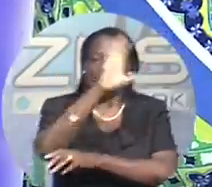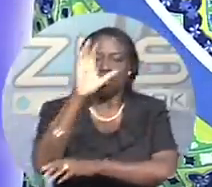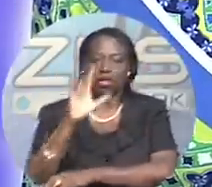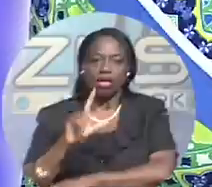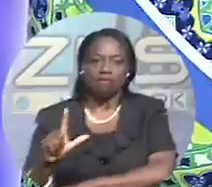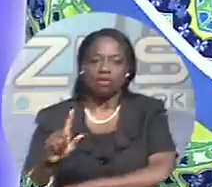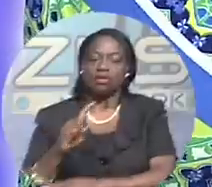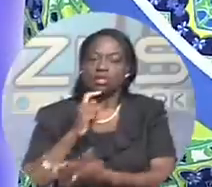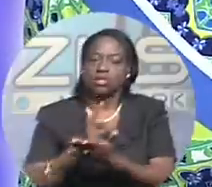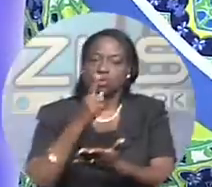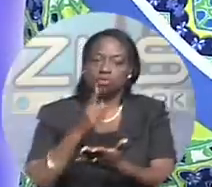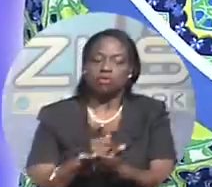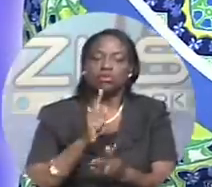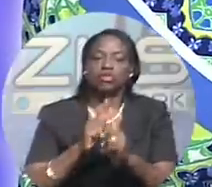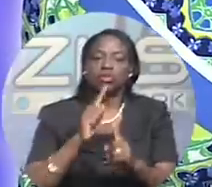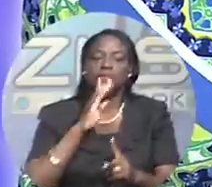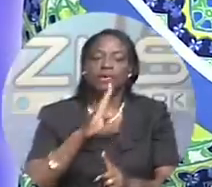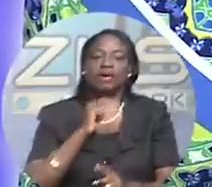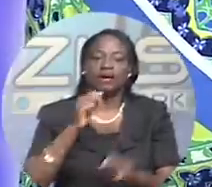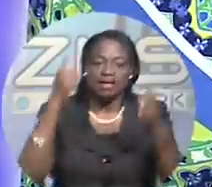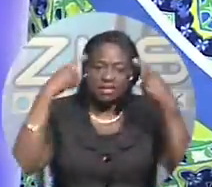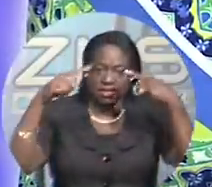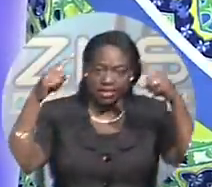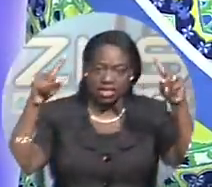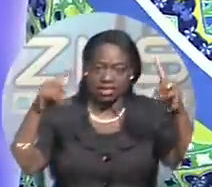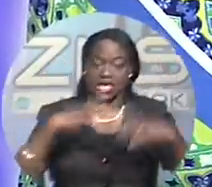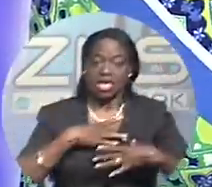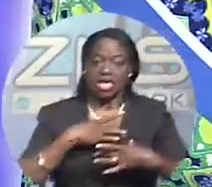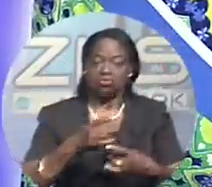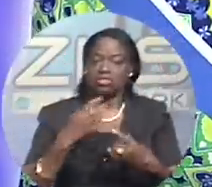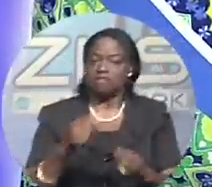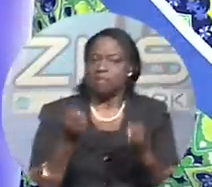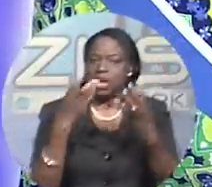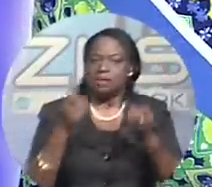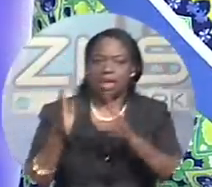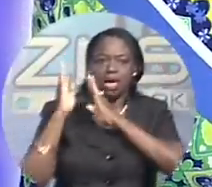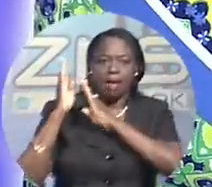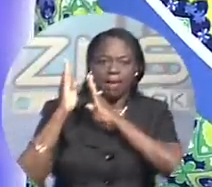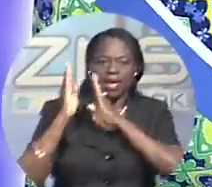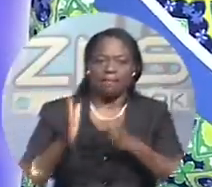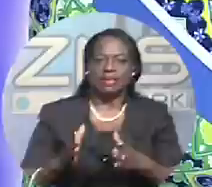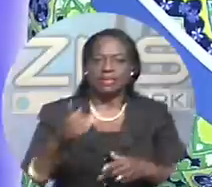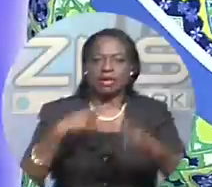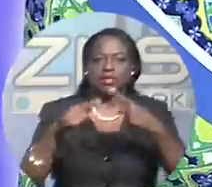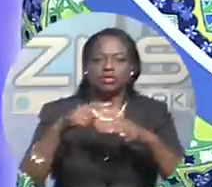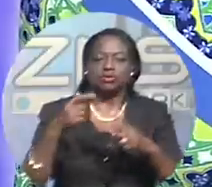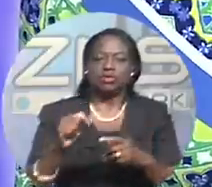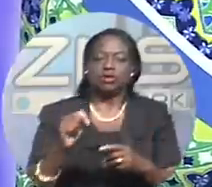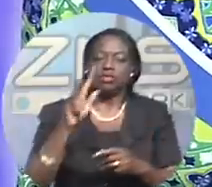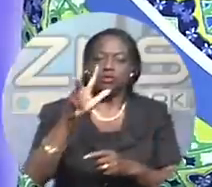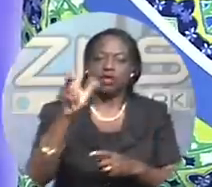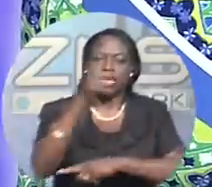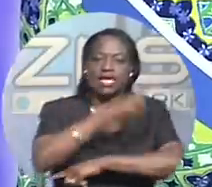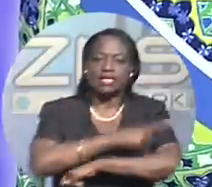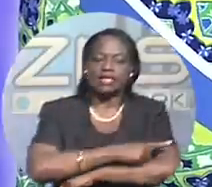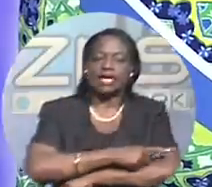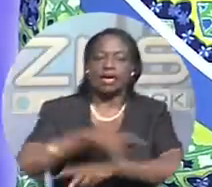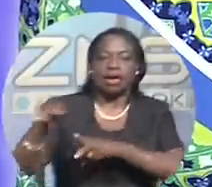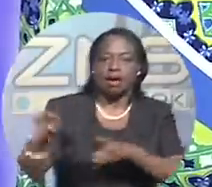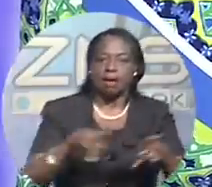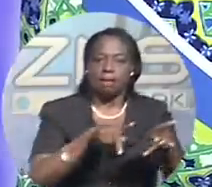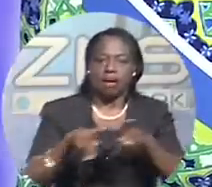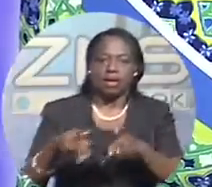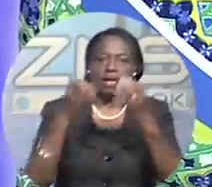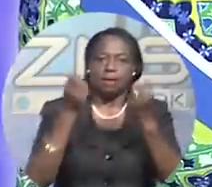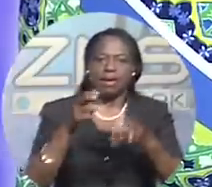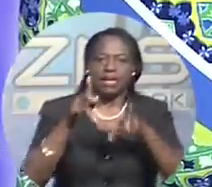a success, judging by the interest and thousands of Bahamians attending the three-day party. Today, hundreds participated in the road march through